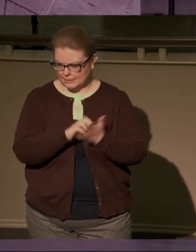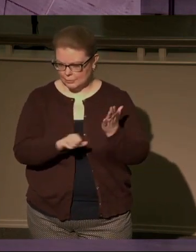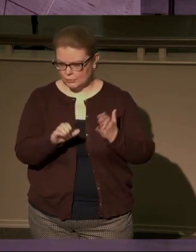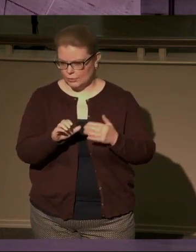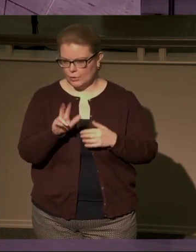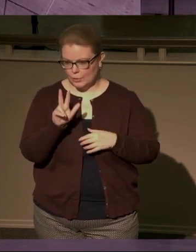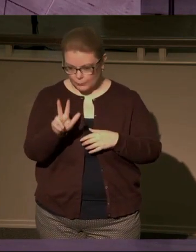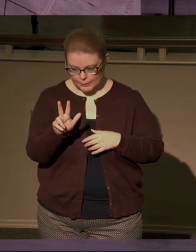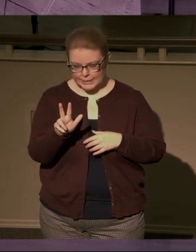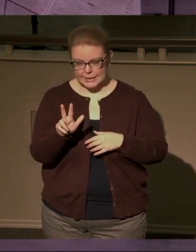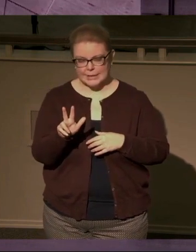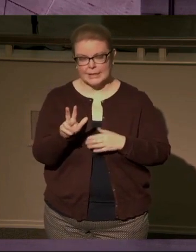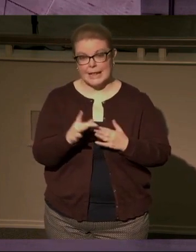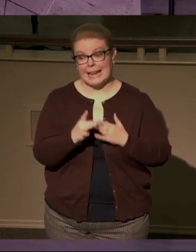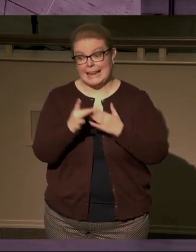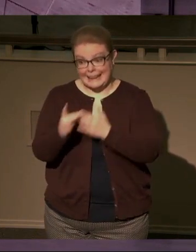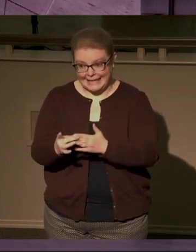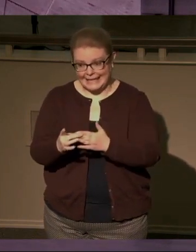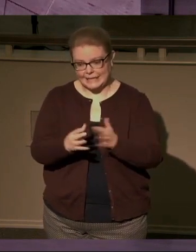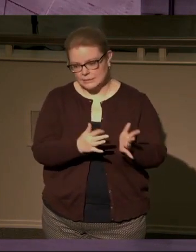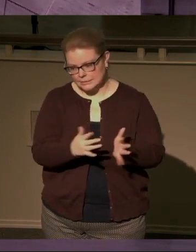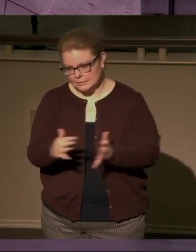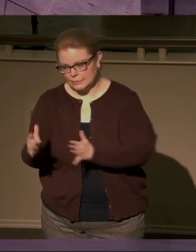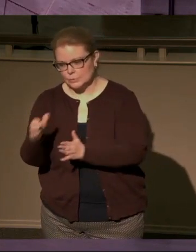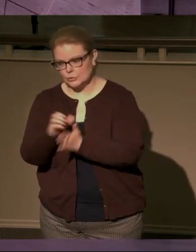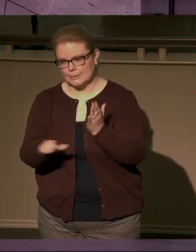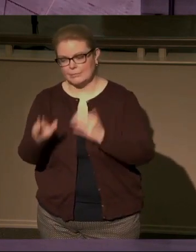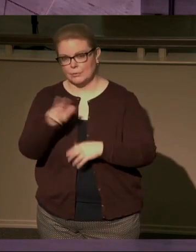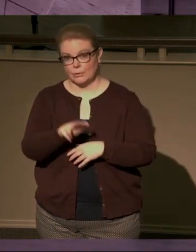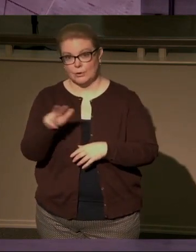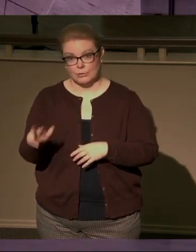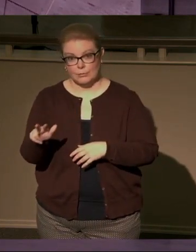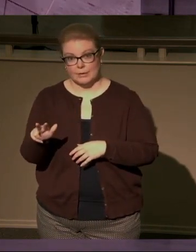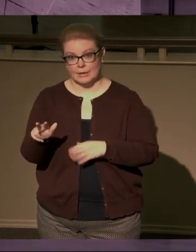chapter 3 leads to chapter 33. Chapter 33,